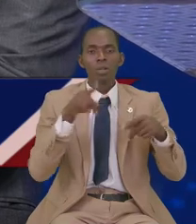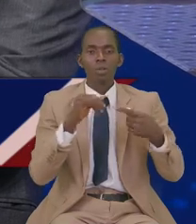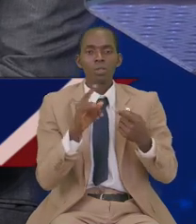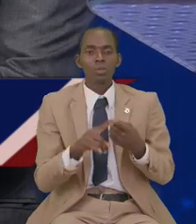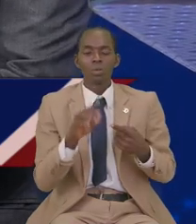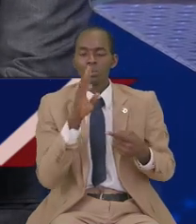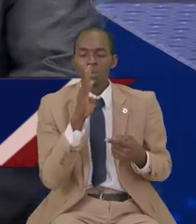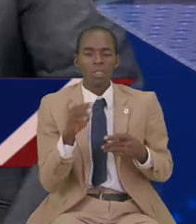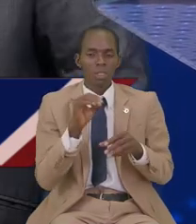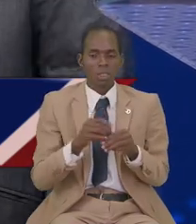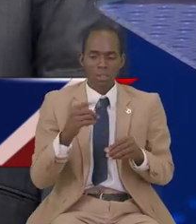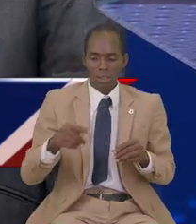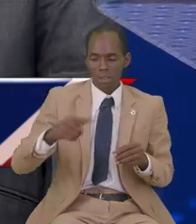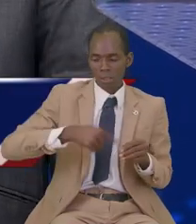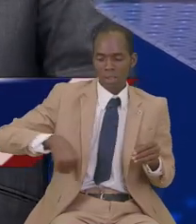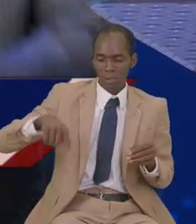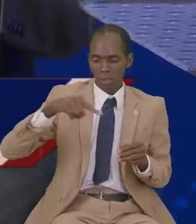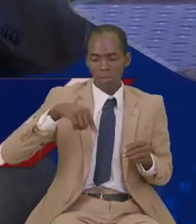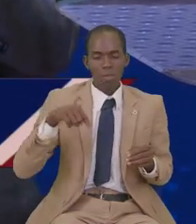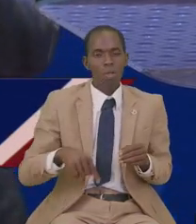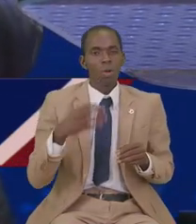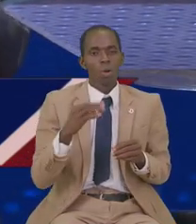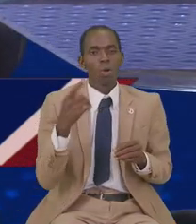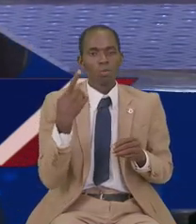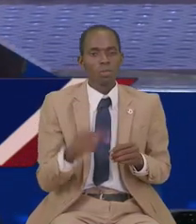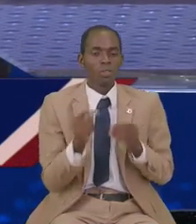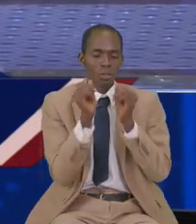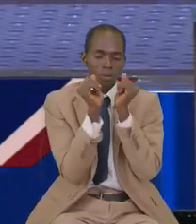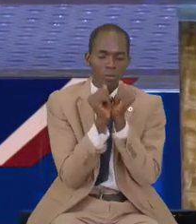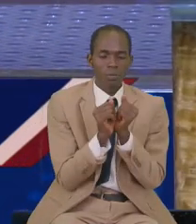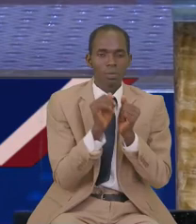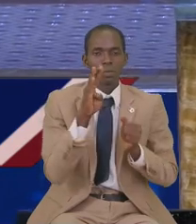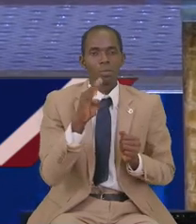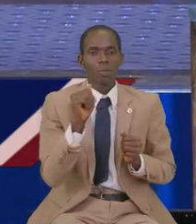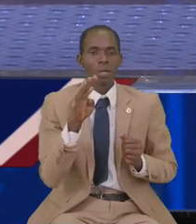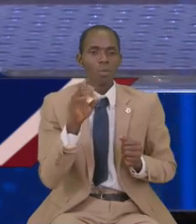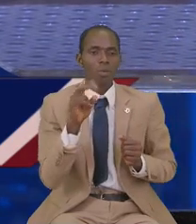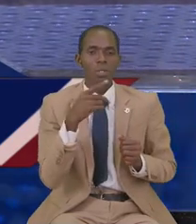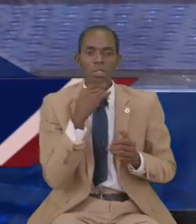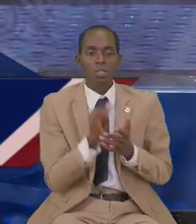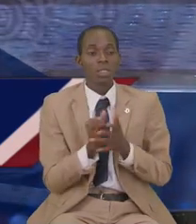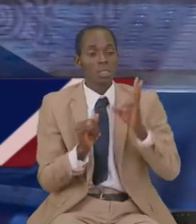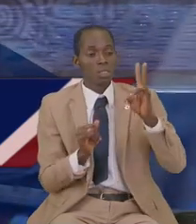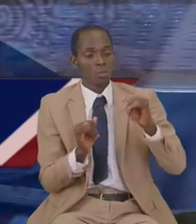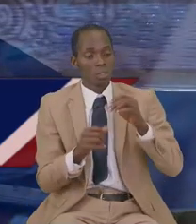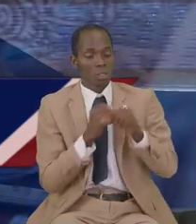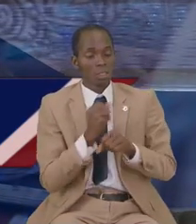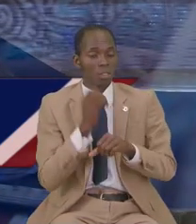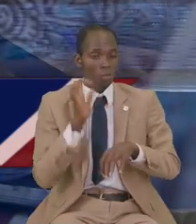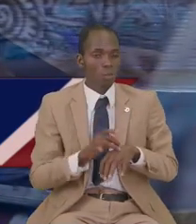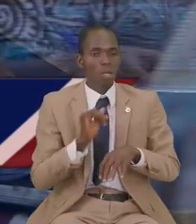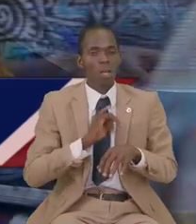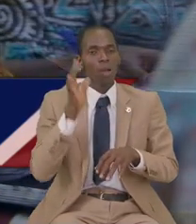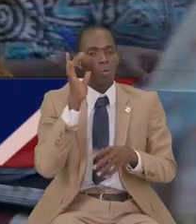captive dungeon of the Babylonians. And he says, it's after 70 years of return, and I will turn away